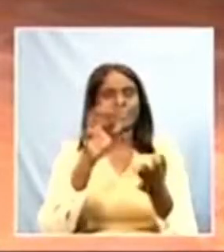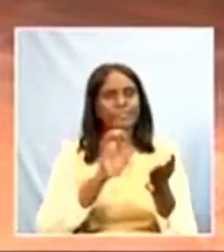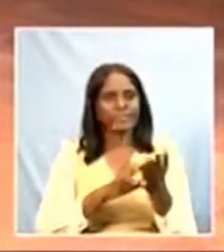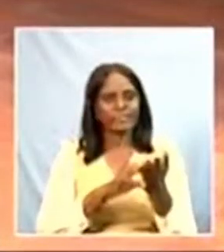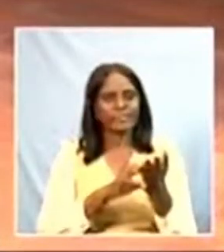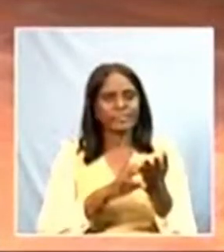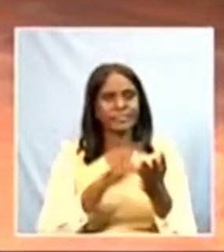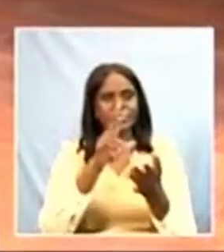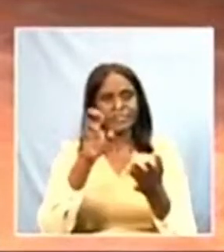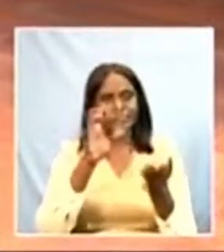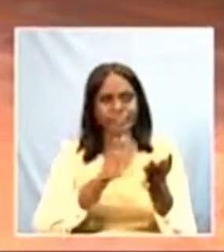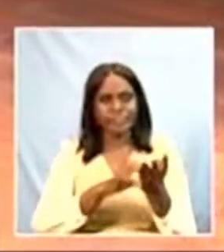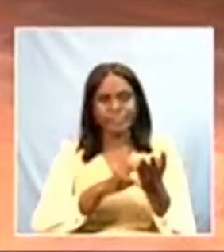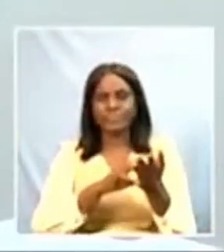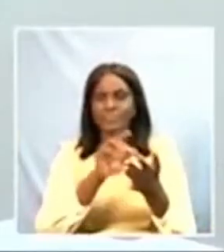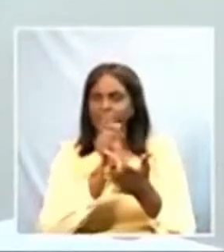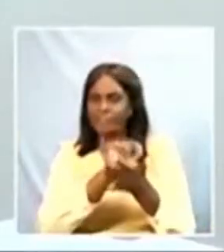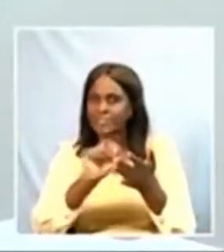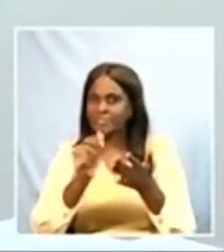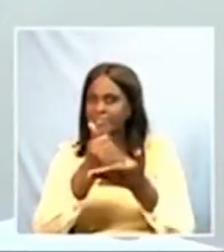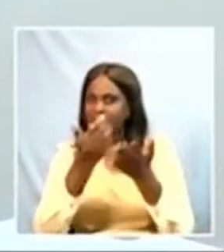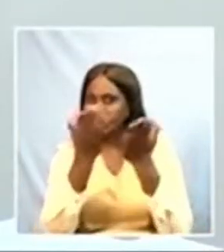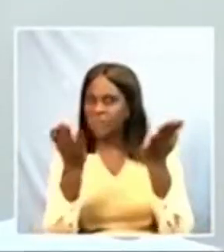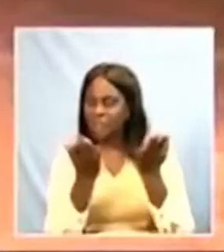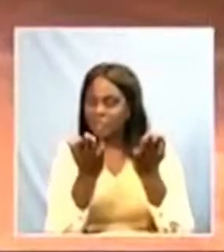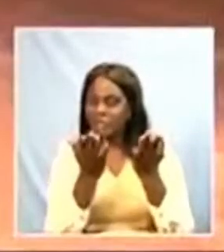300,000 roughly. Is it written anywhere?